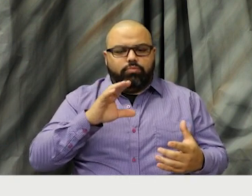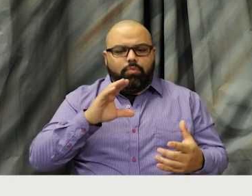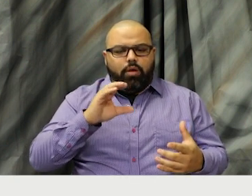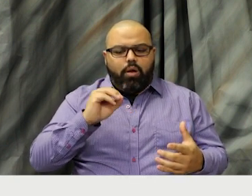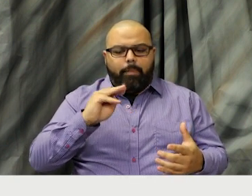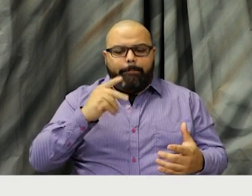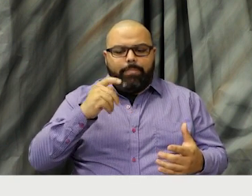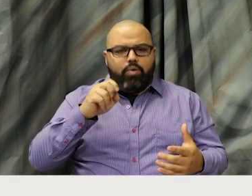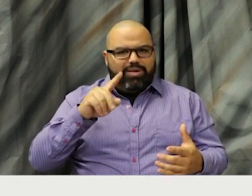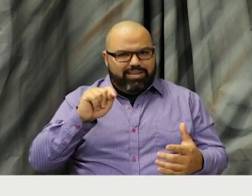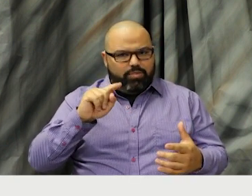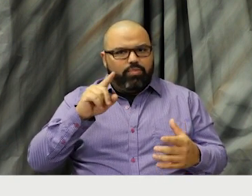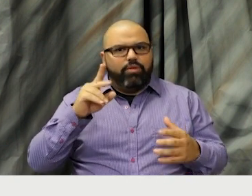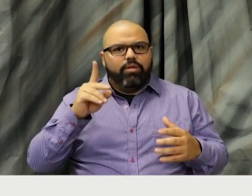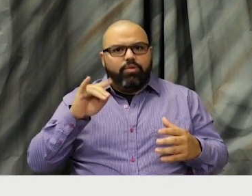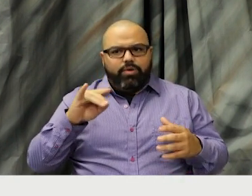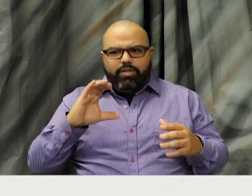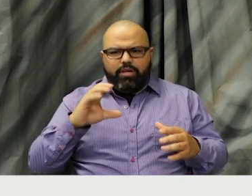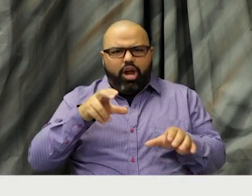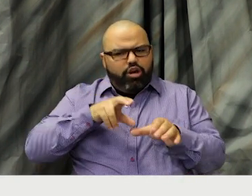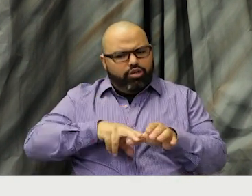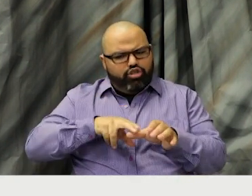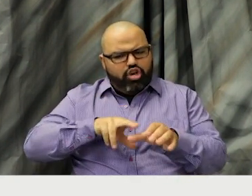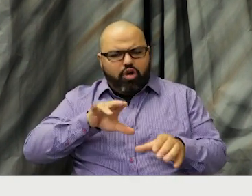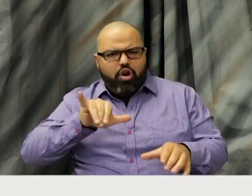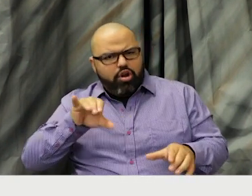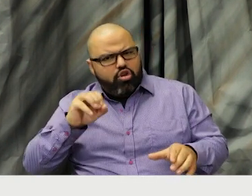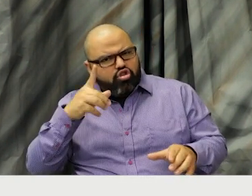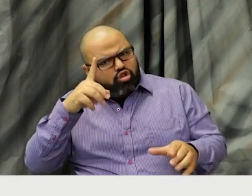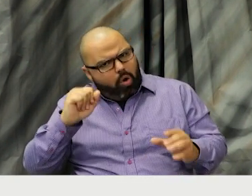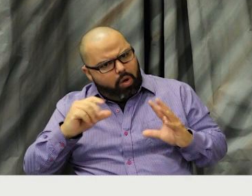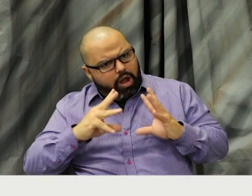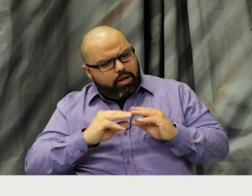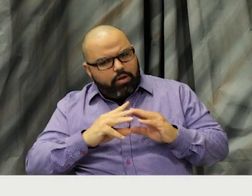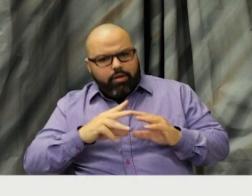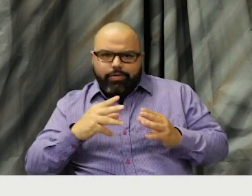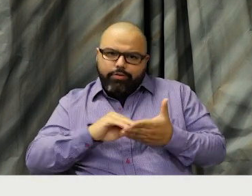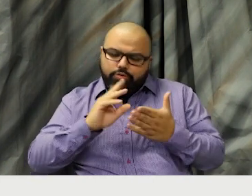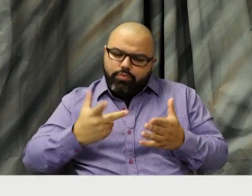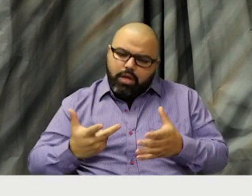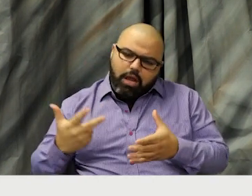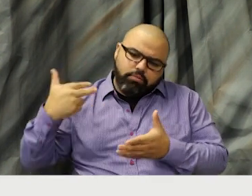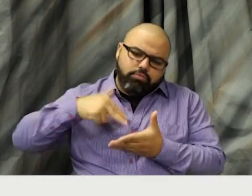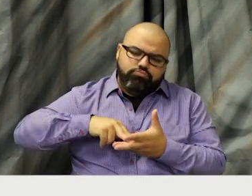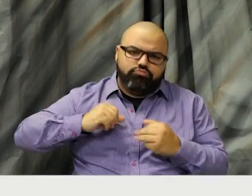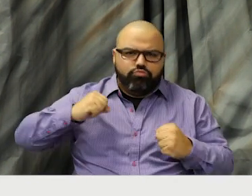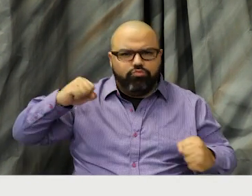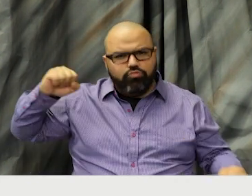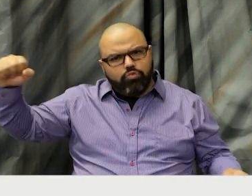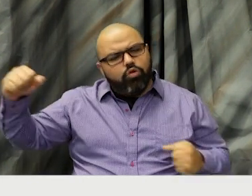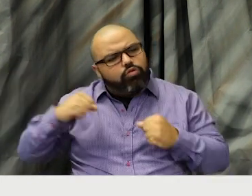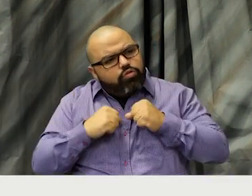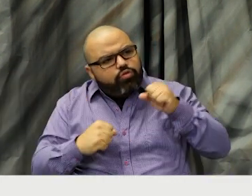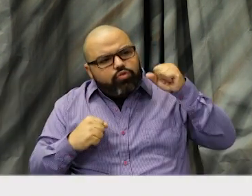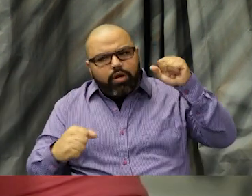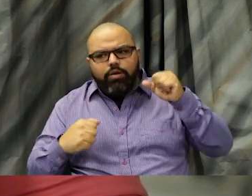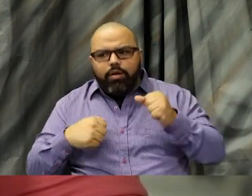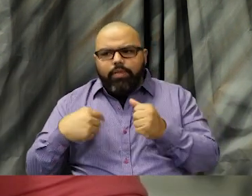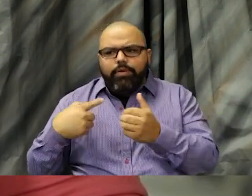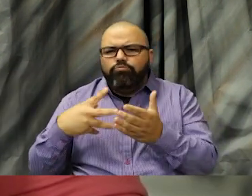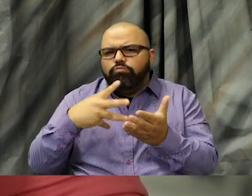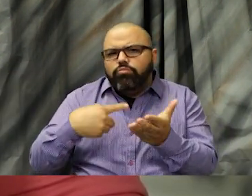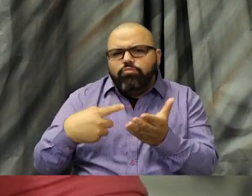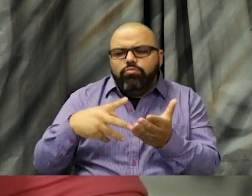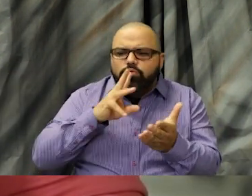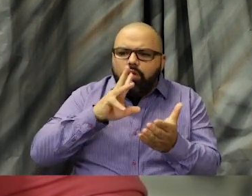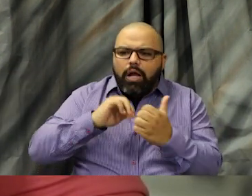component, we did a chair yoga session where students were encouraged to get out of their chair, stretch, and then talk a little bit